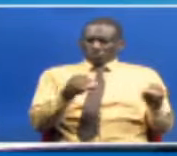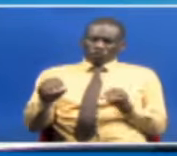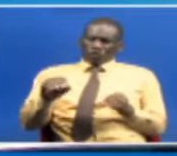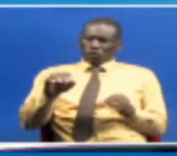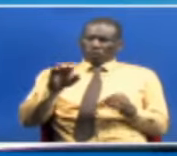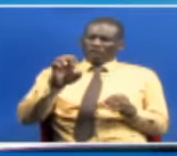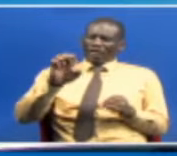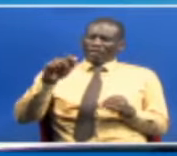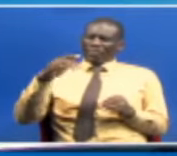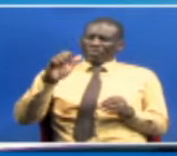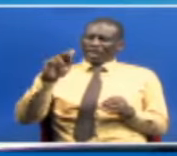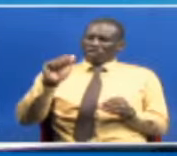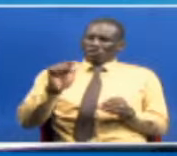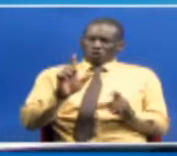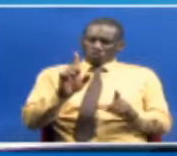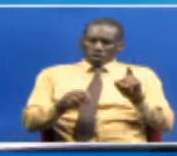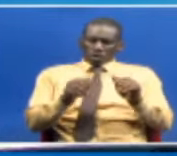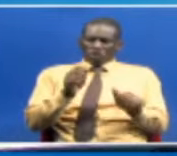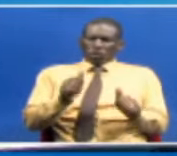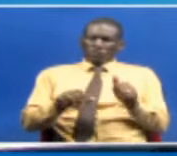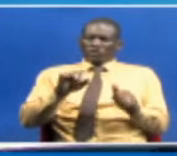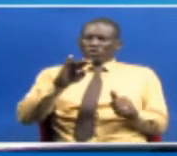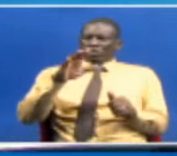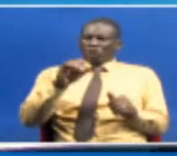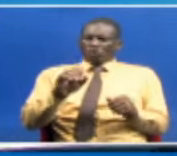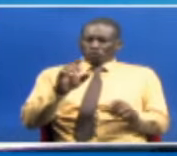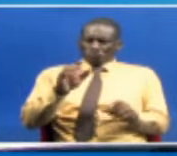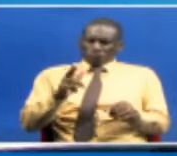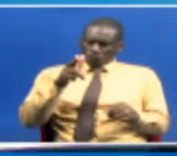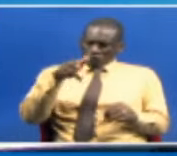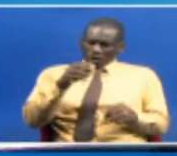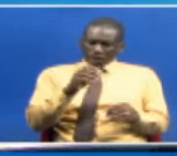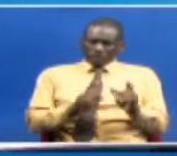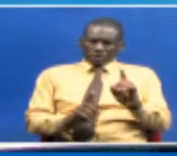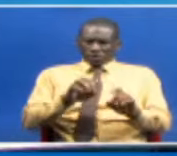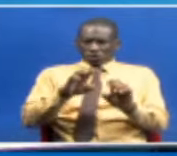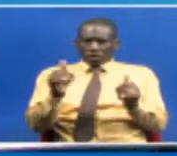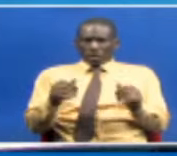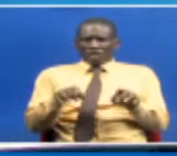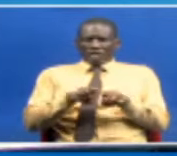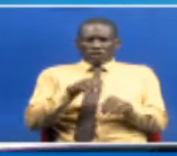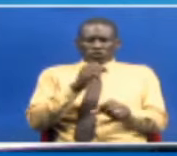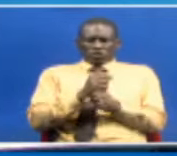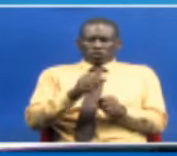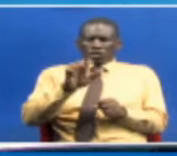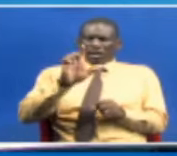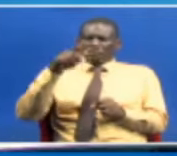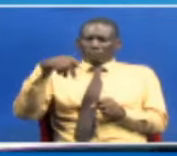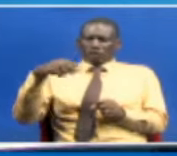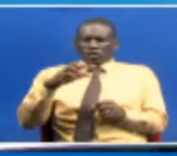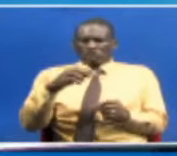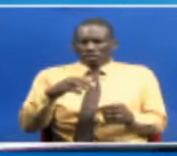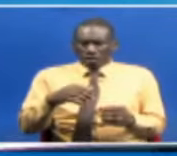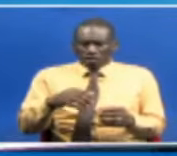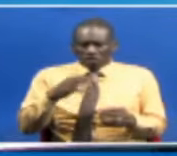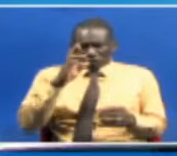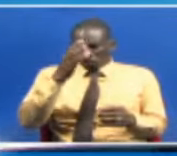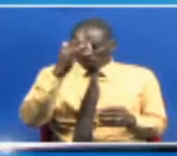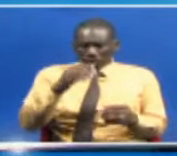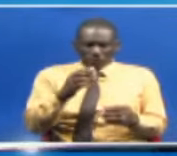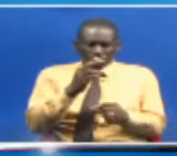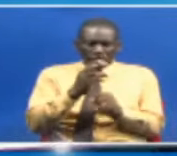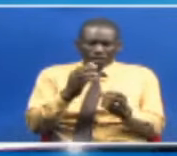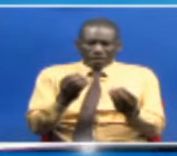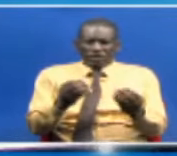also a biofuel which burns very well. Mm-hmm. And then so even as we run LPG, because it will be easy to run the value chain